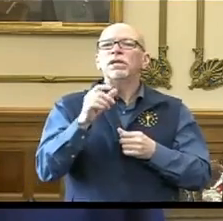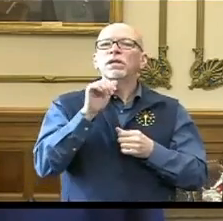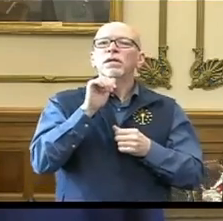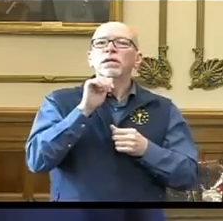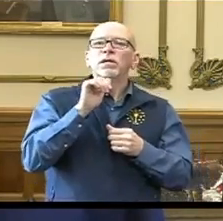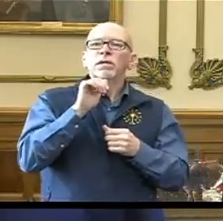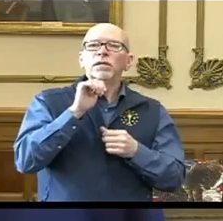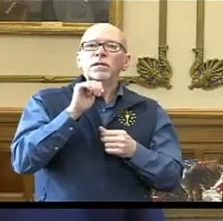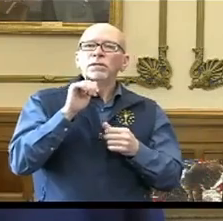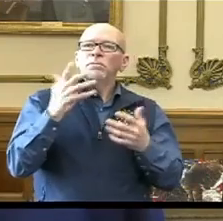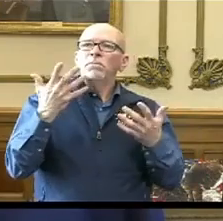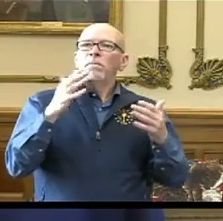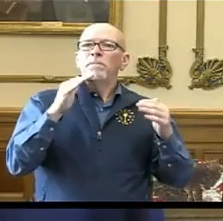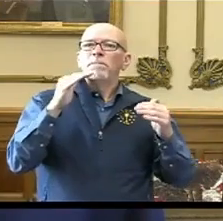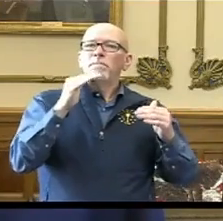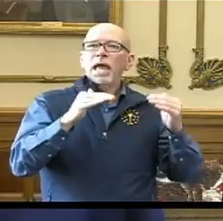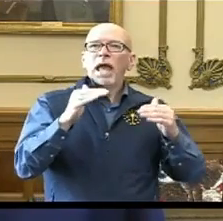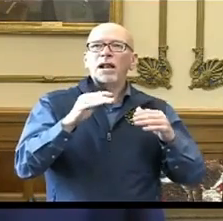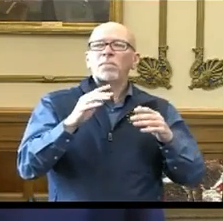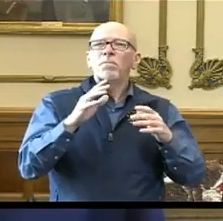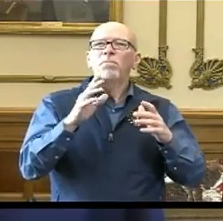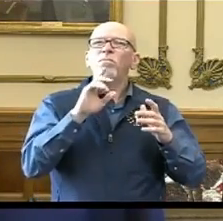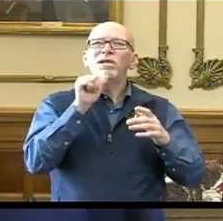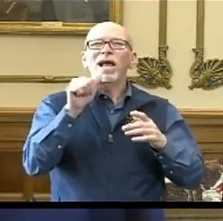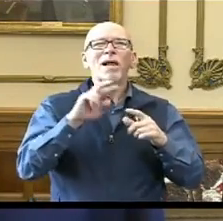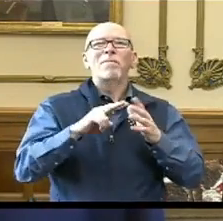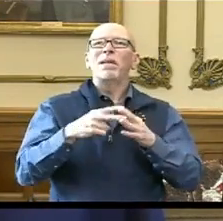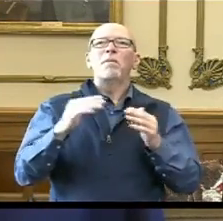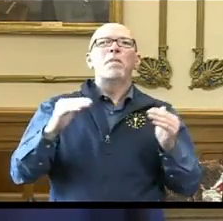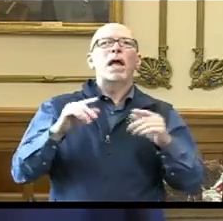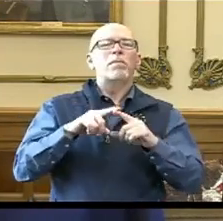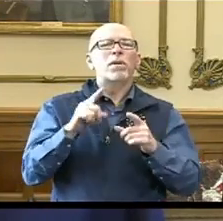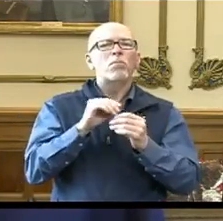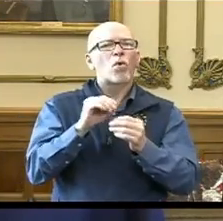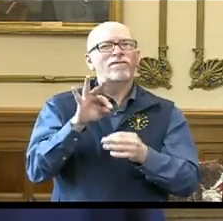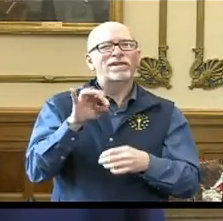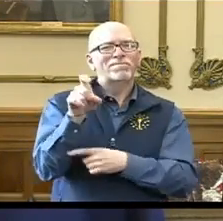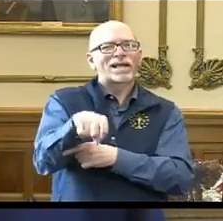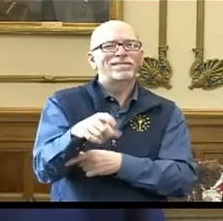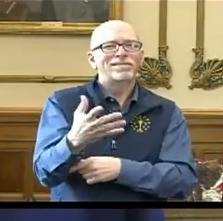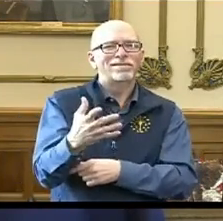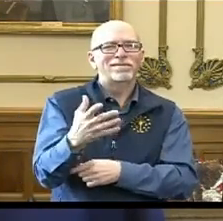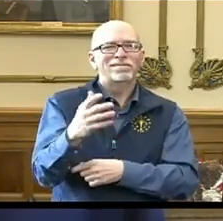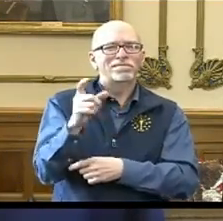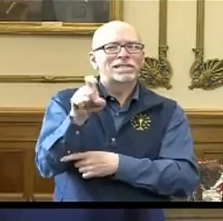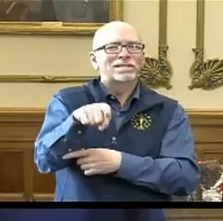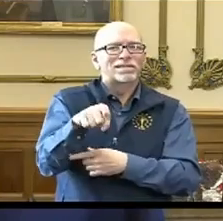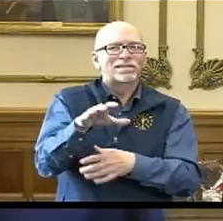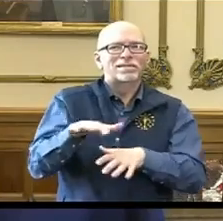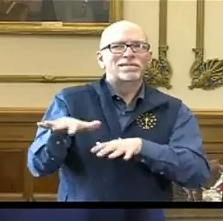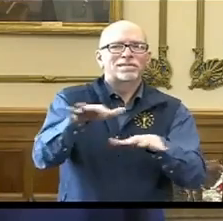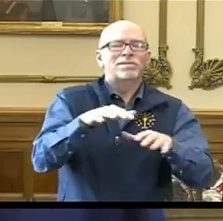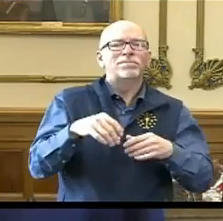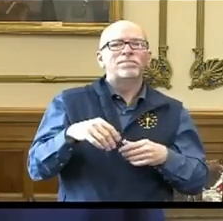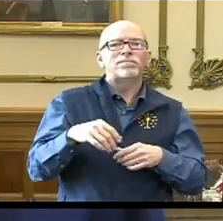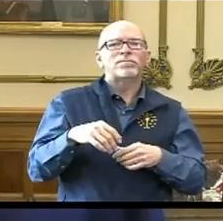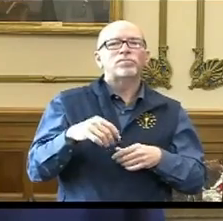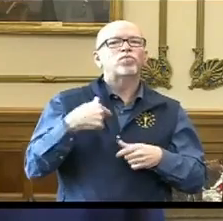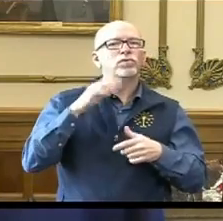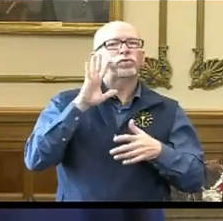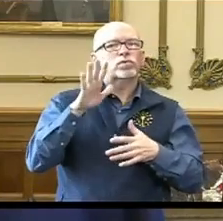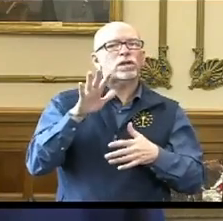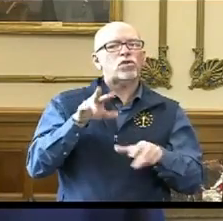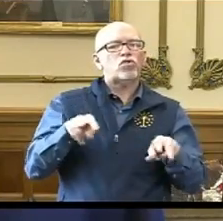a balance, but this is a necessity in this new normal that we find ourselves in. But we'll be looking at, for